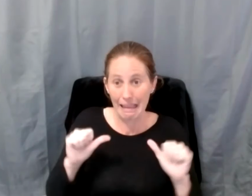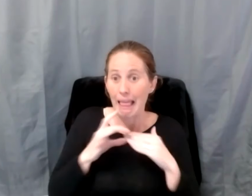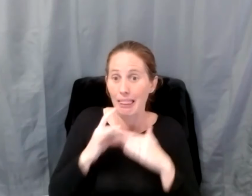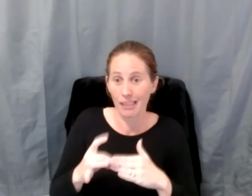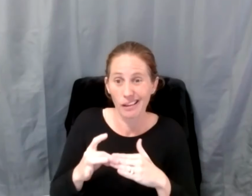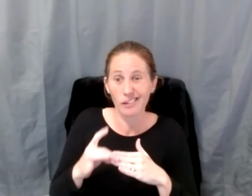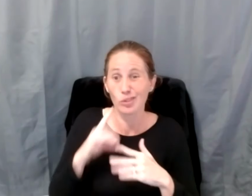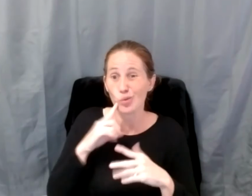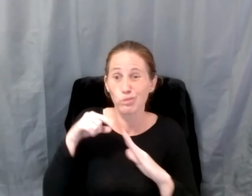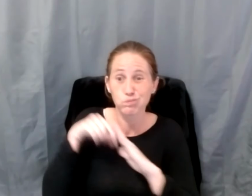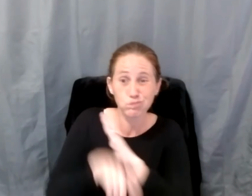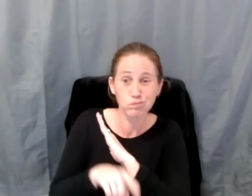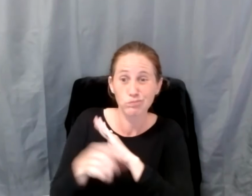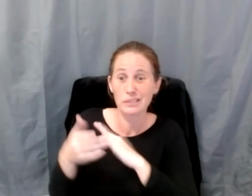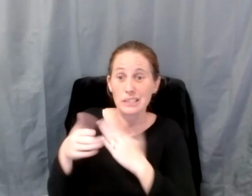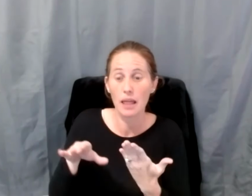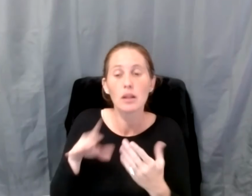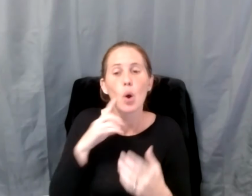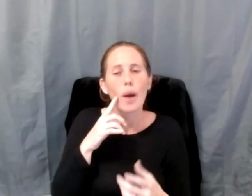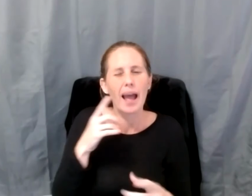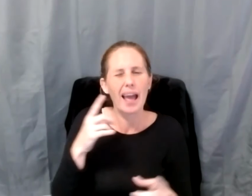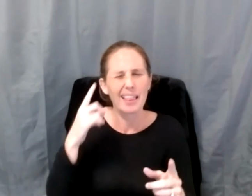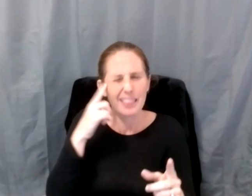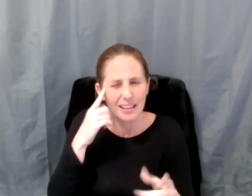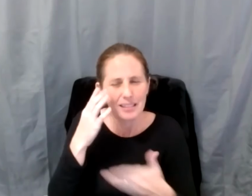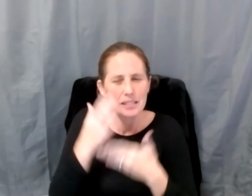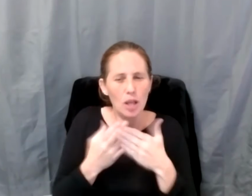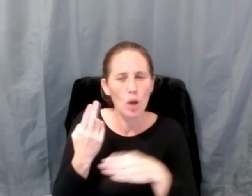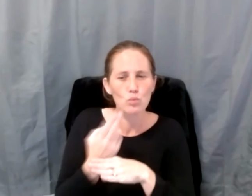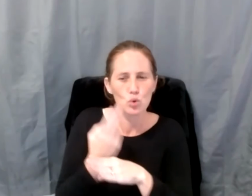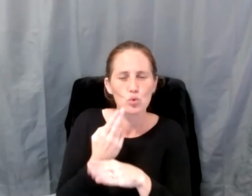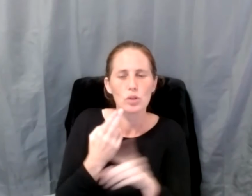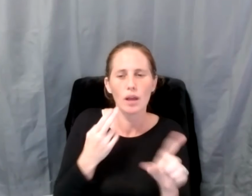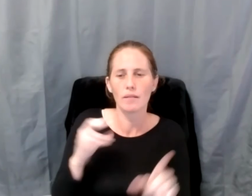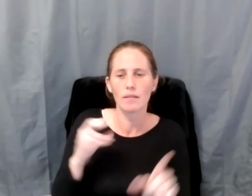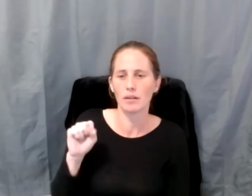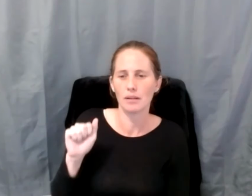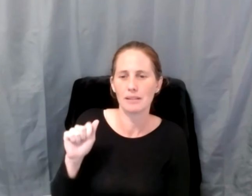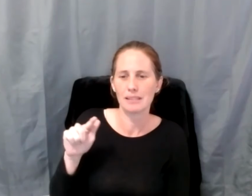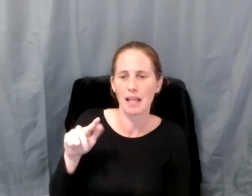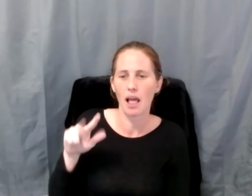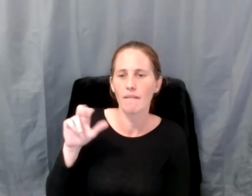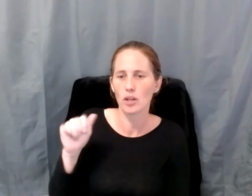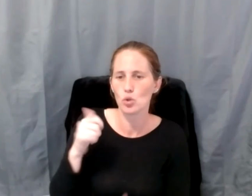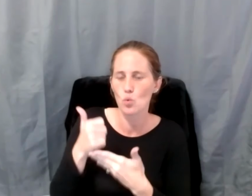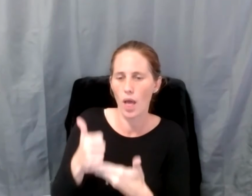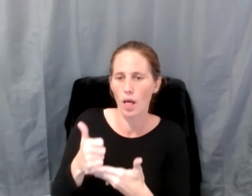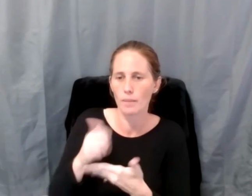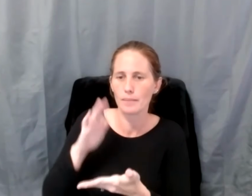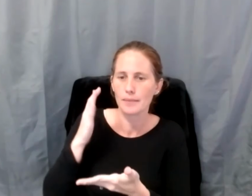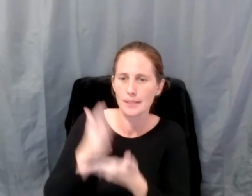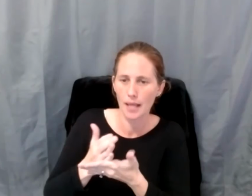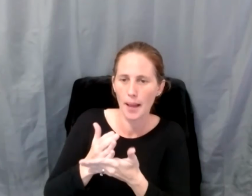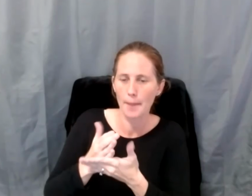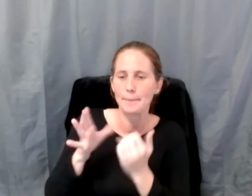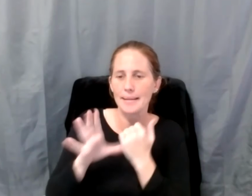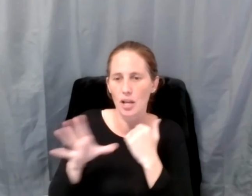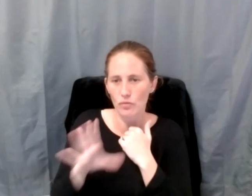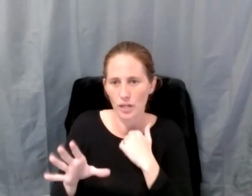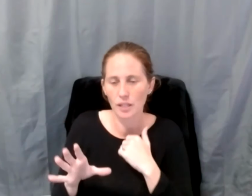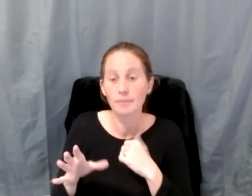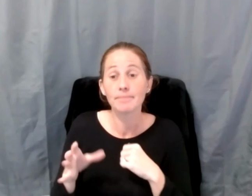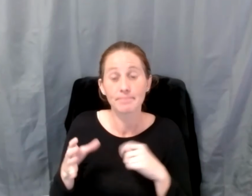further complications. So it looks if there is some uses of marijuana, sorry, of salvia for relief of diet, um, dealing